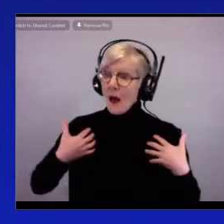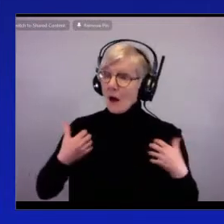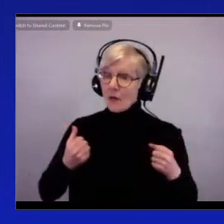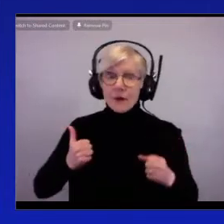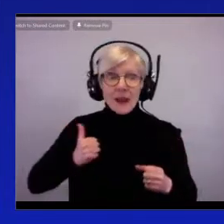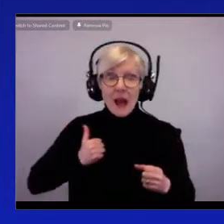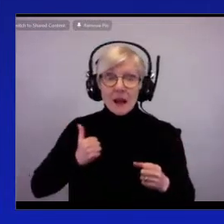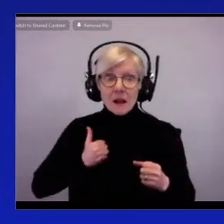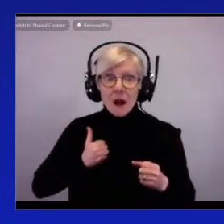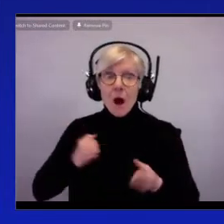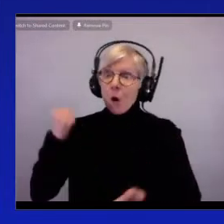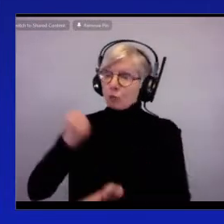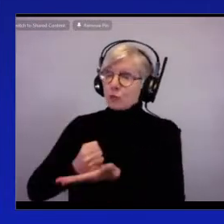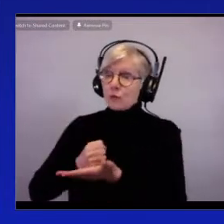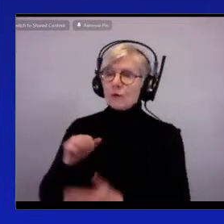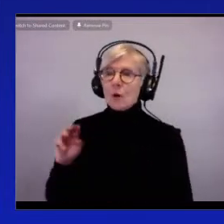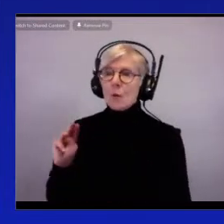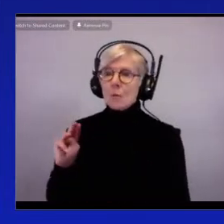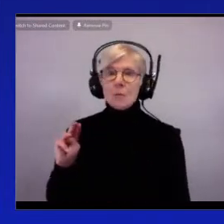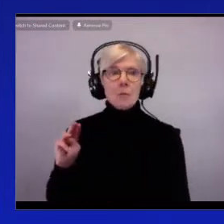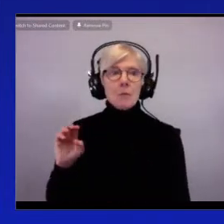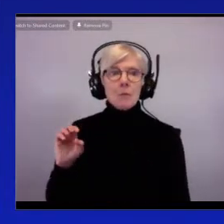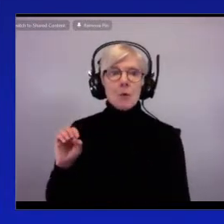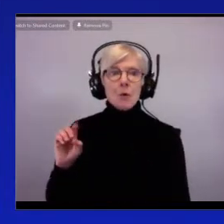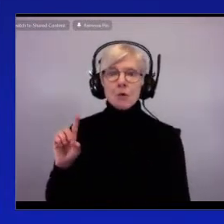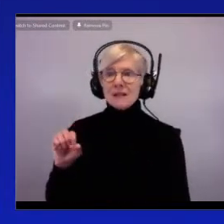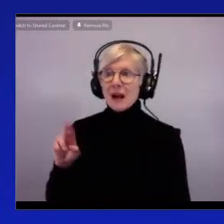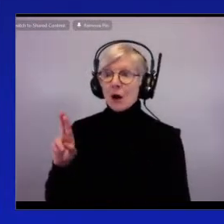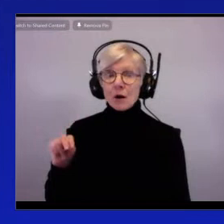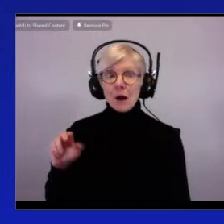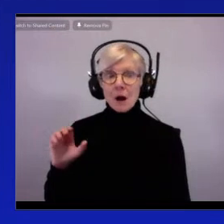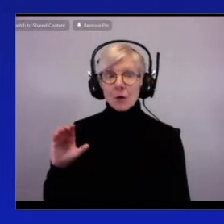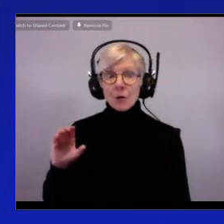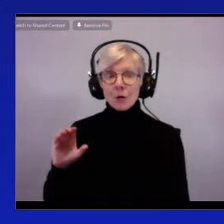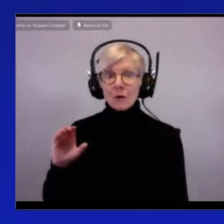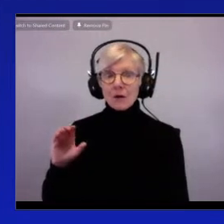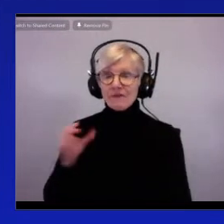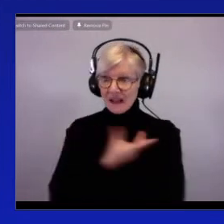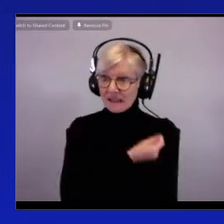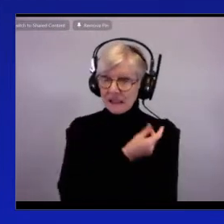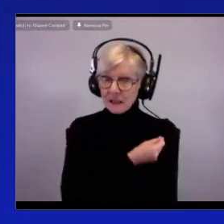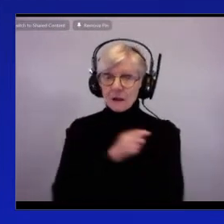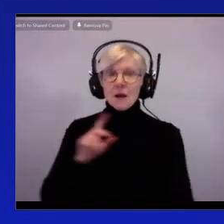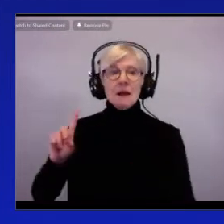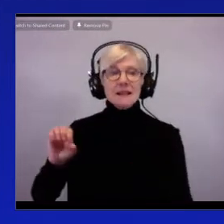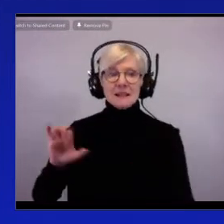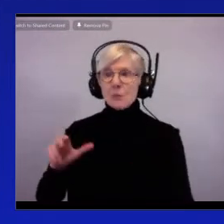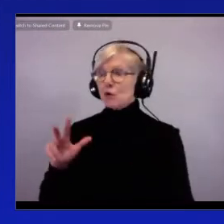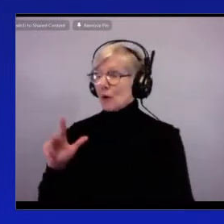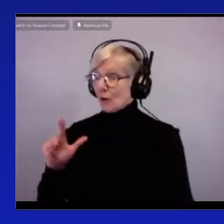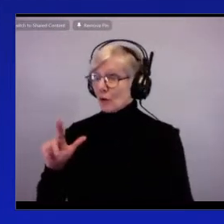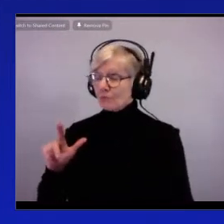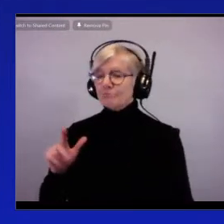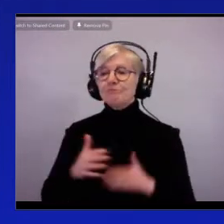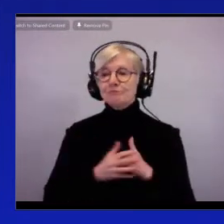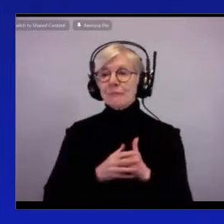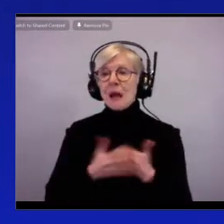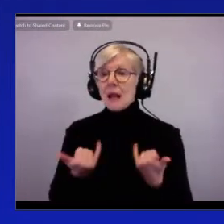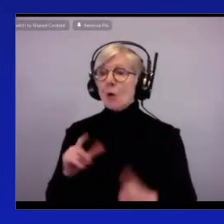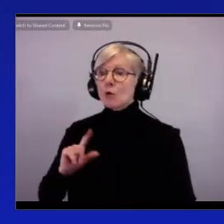Health Canada approved the Moderna 19 vaccine on December 23rd. Into 2021, the